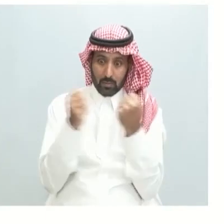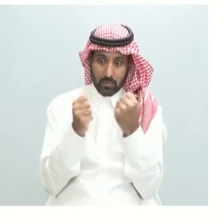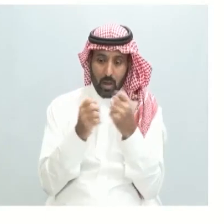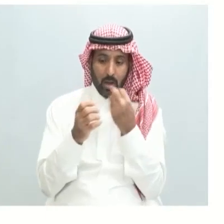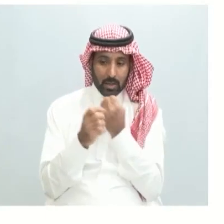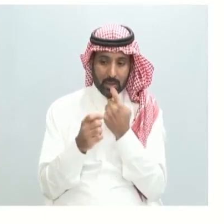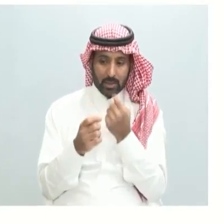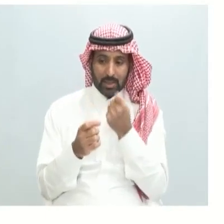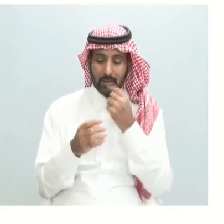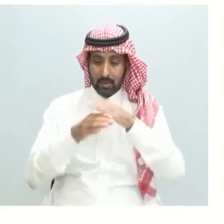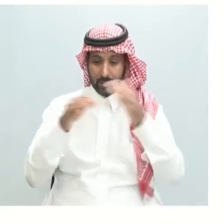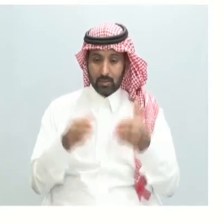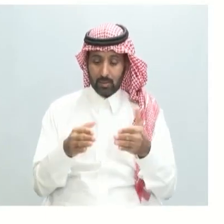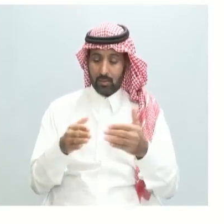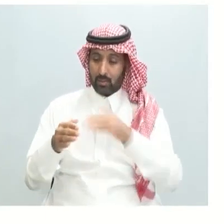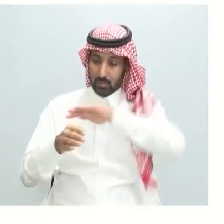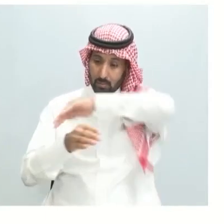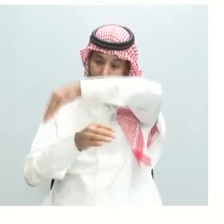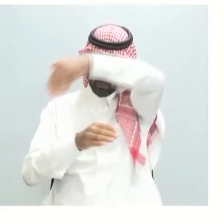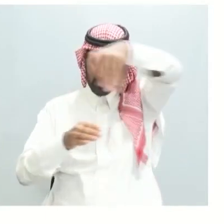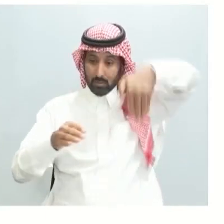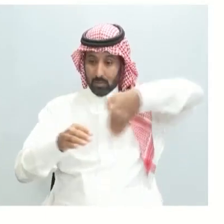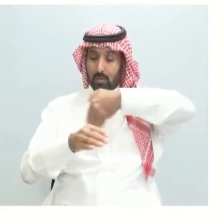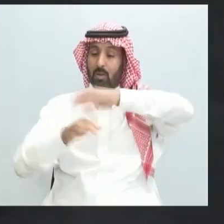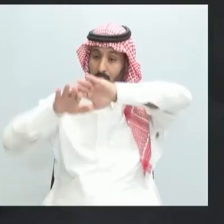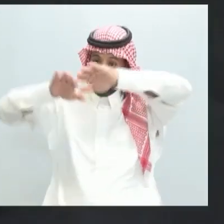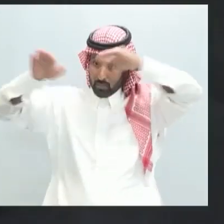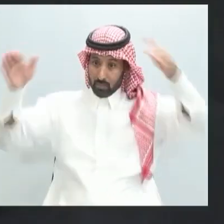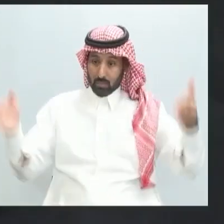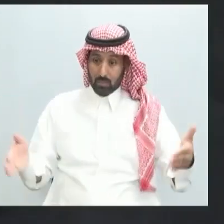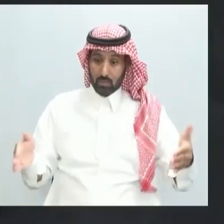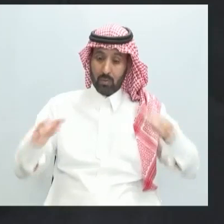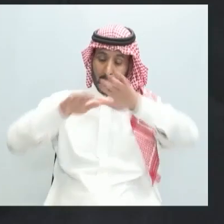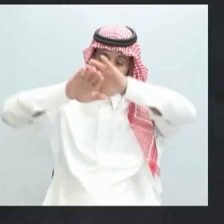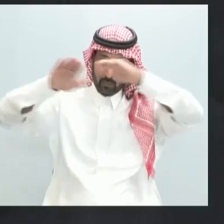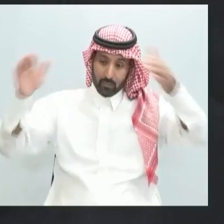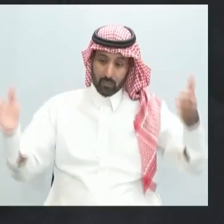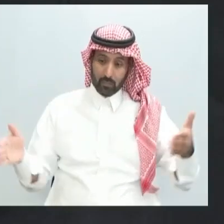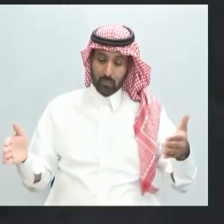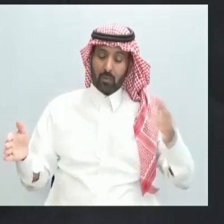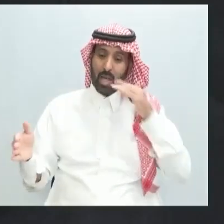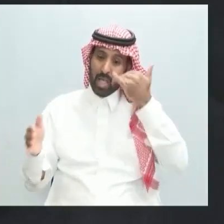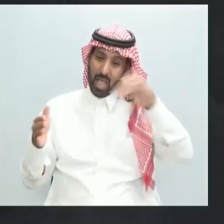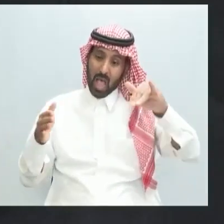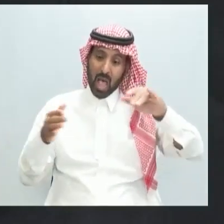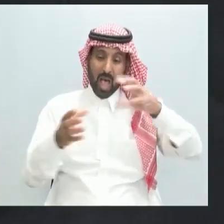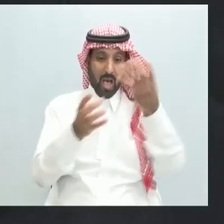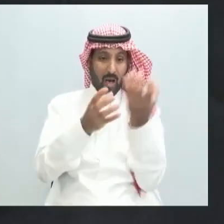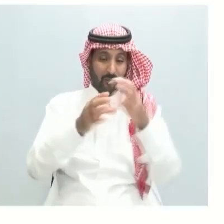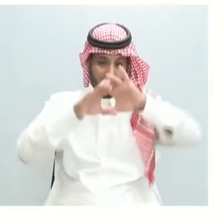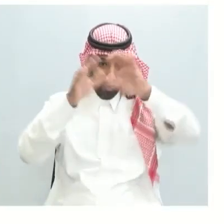ice. It's shaped like a dome. It's dome shaped, like half a ball. This is a